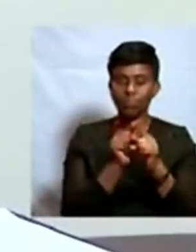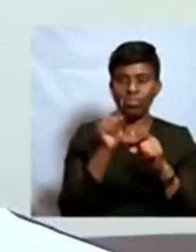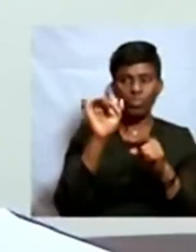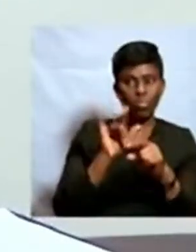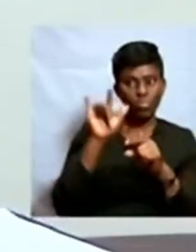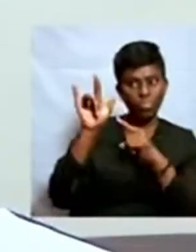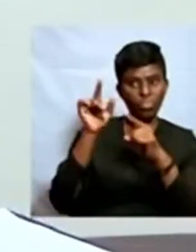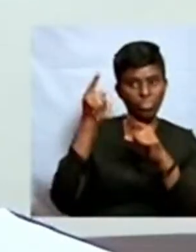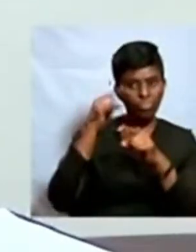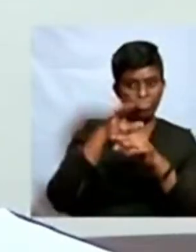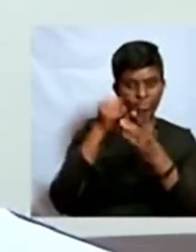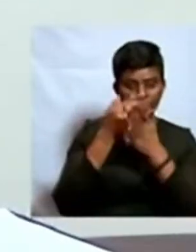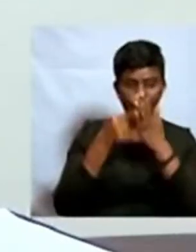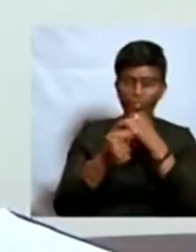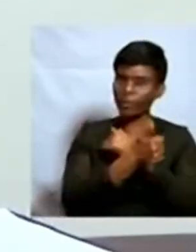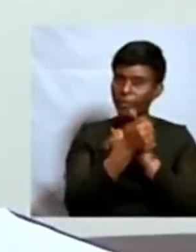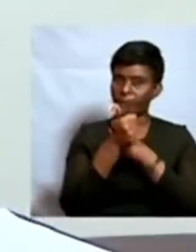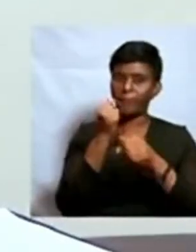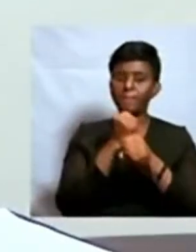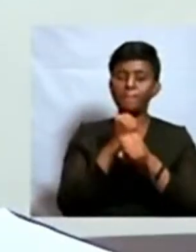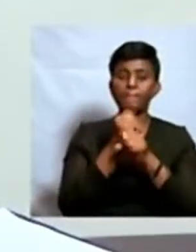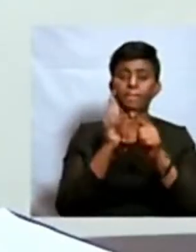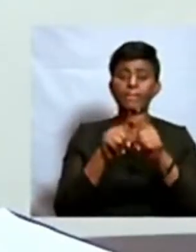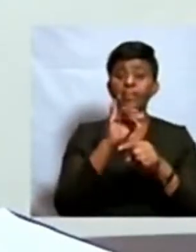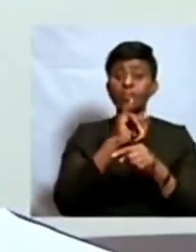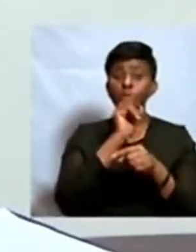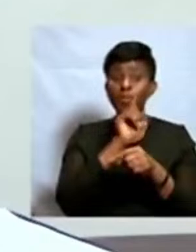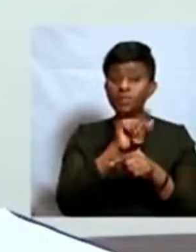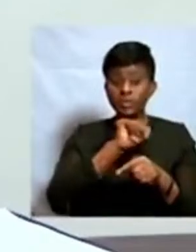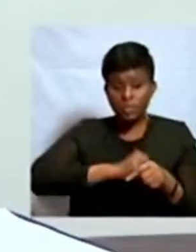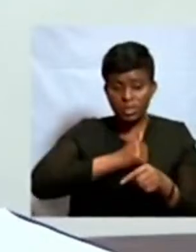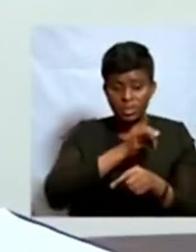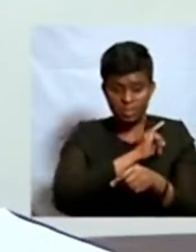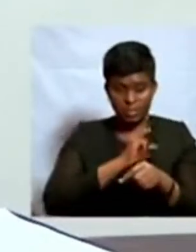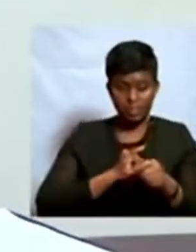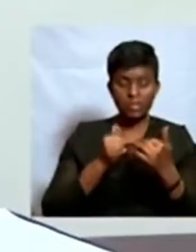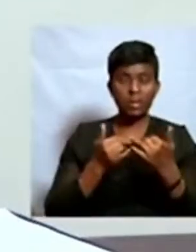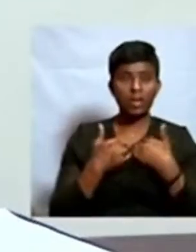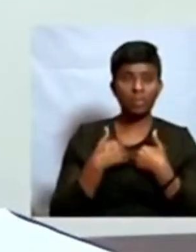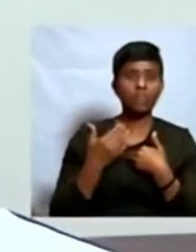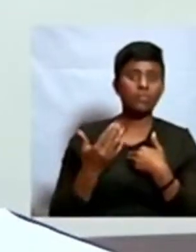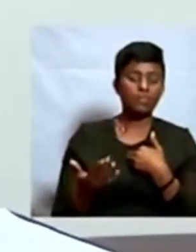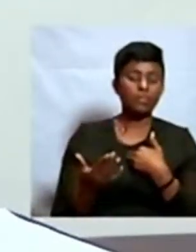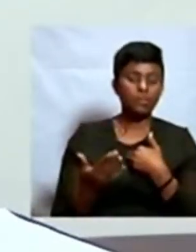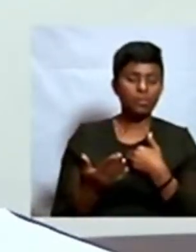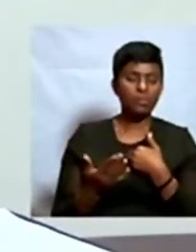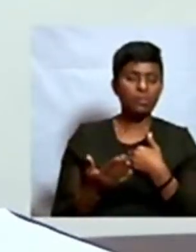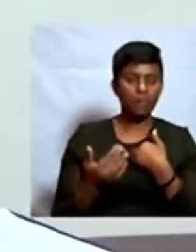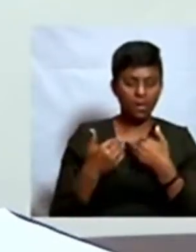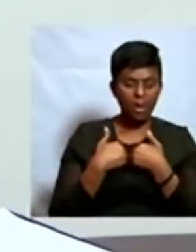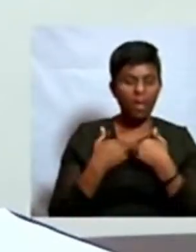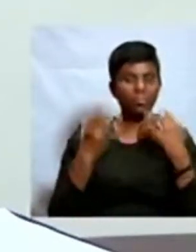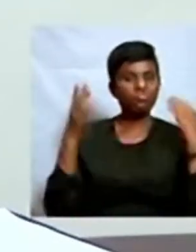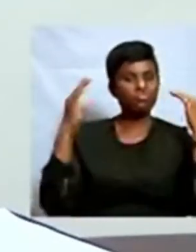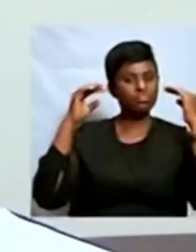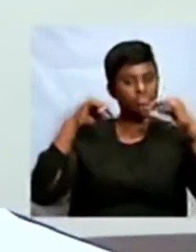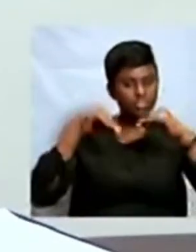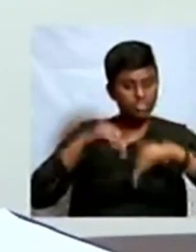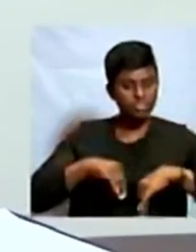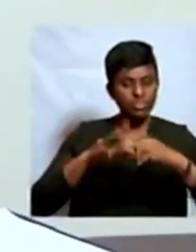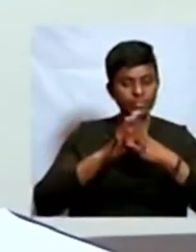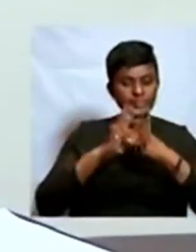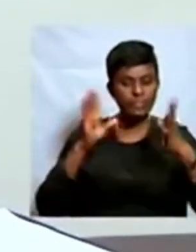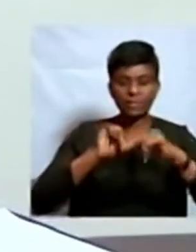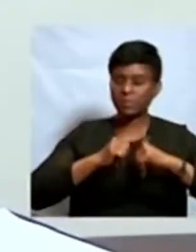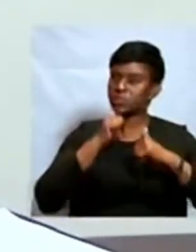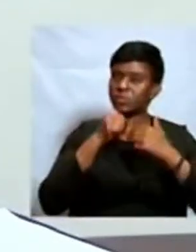aerodromes and for all the other operators. But the fact that our industry has shrunk so much that we don't